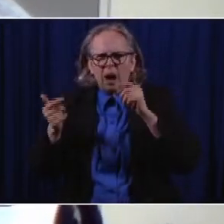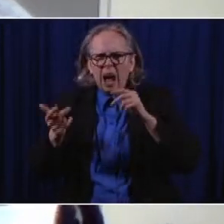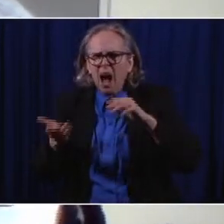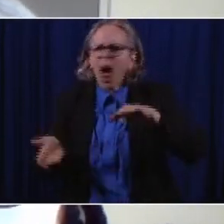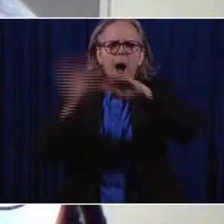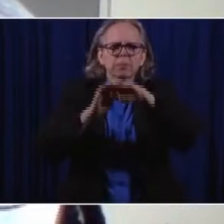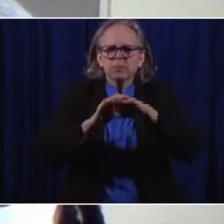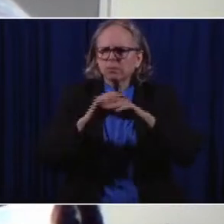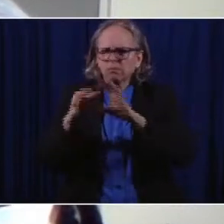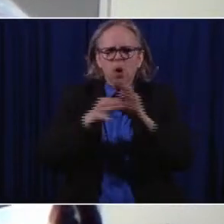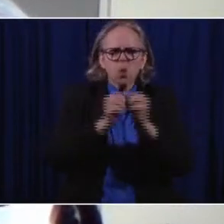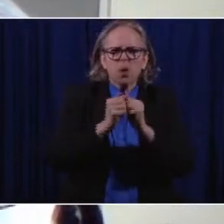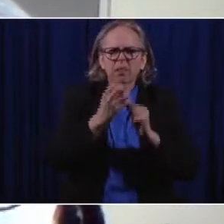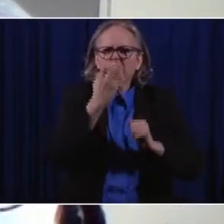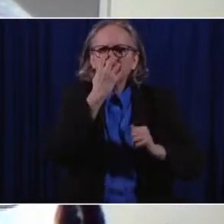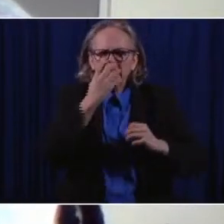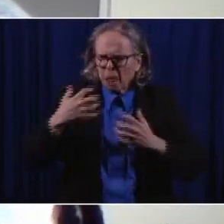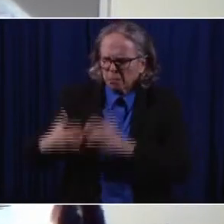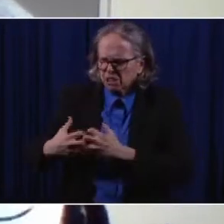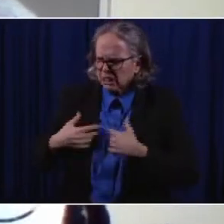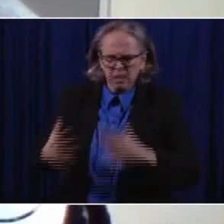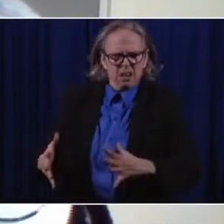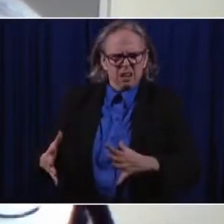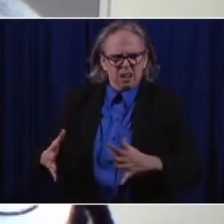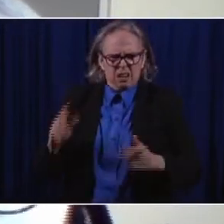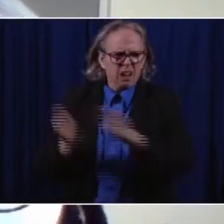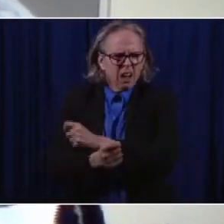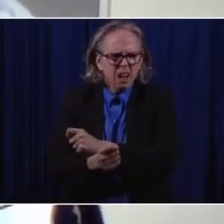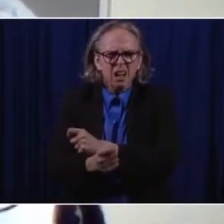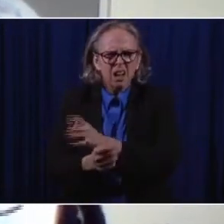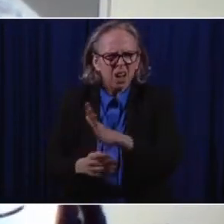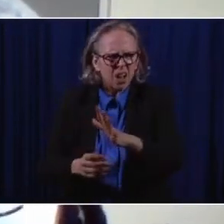more intense than it was in March and over the summer.